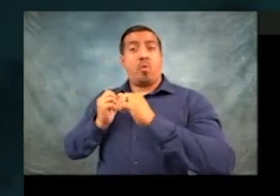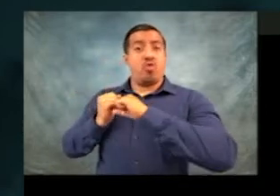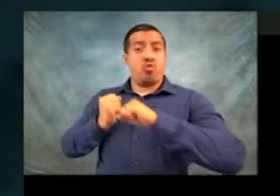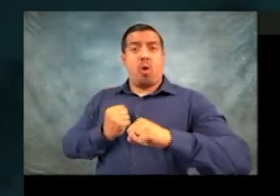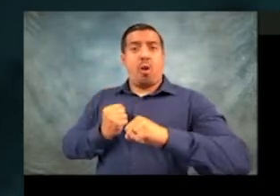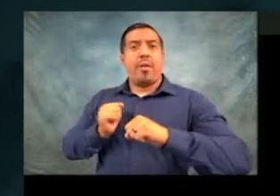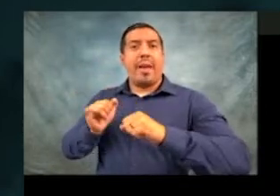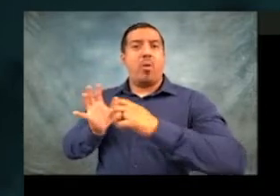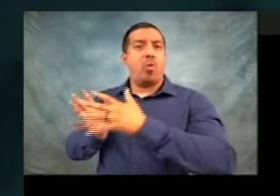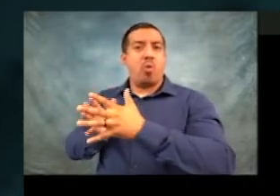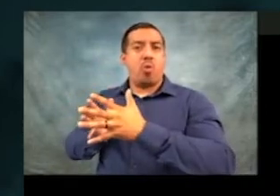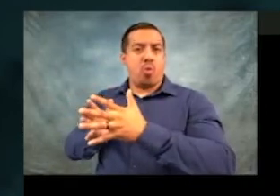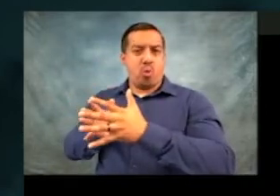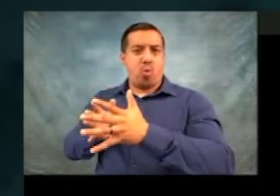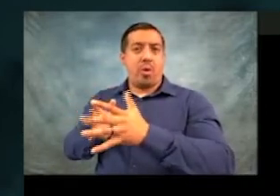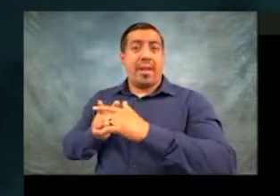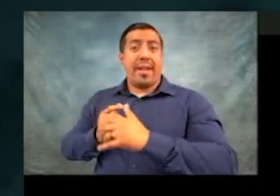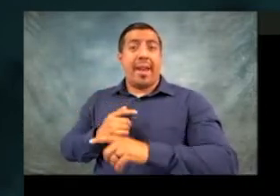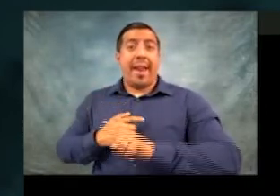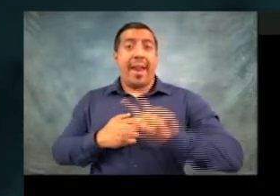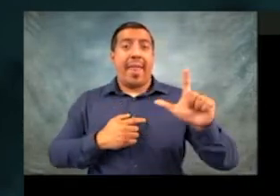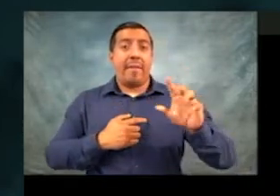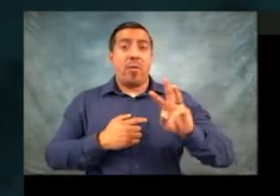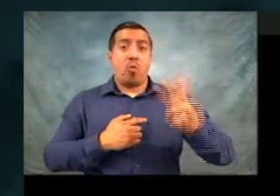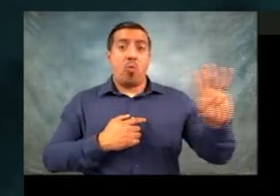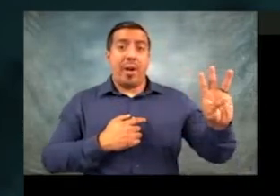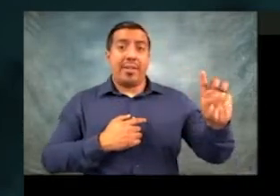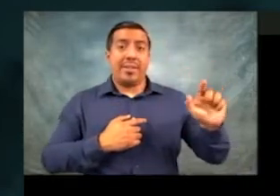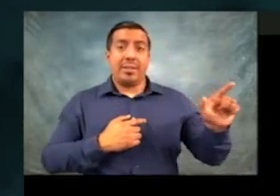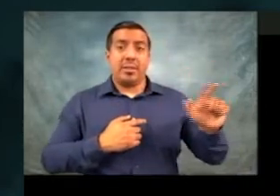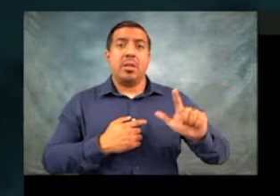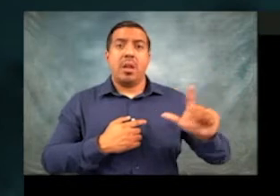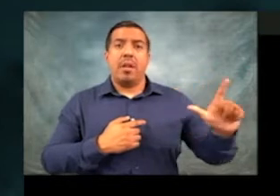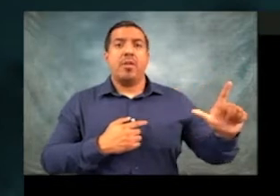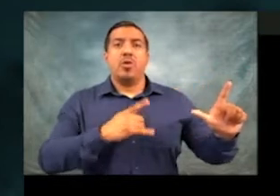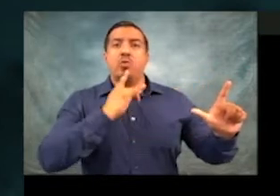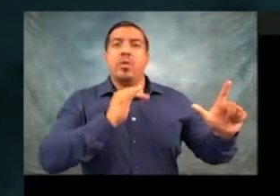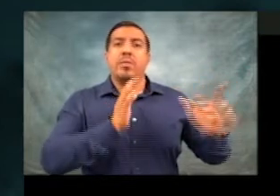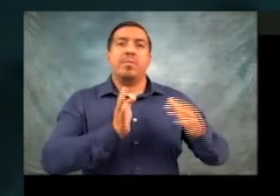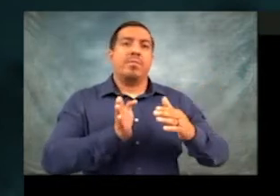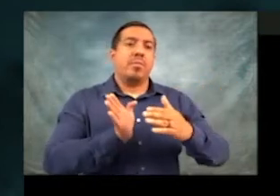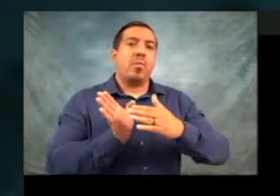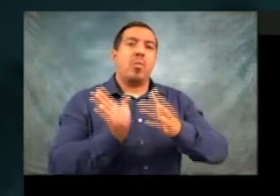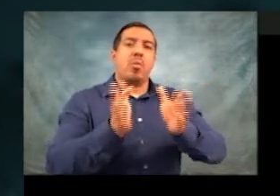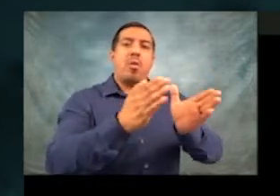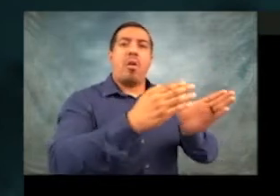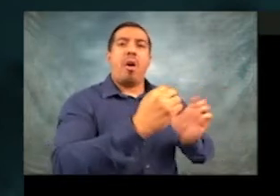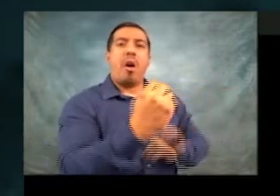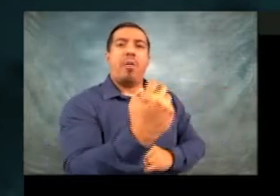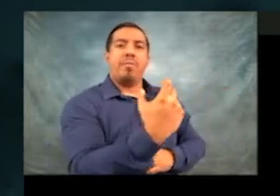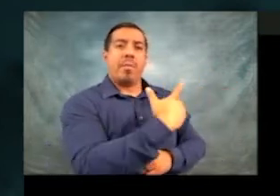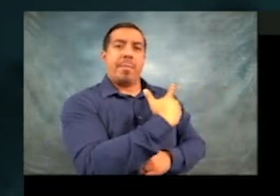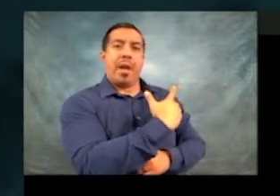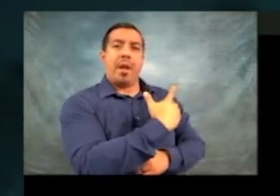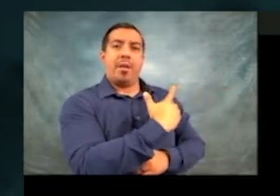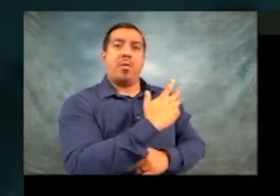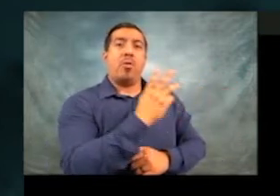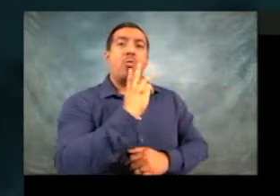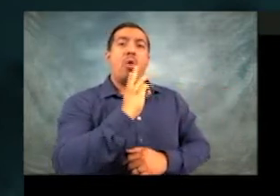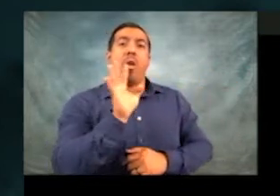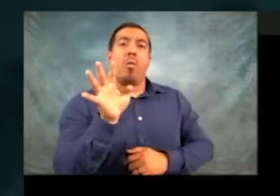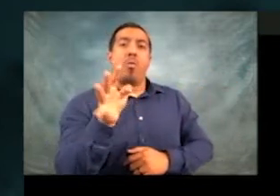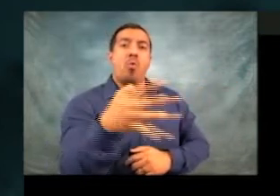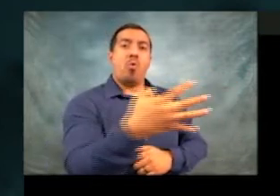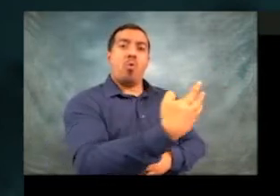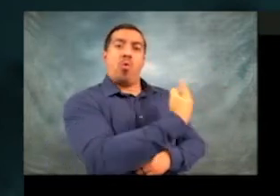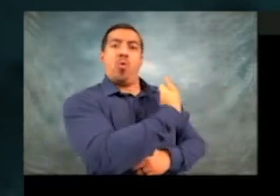strongest. And then on the left-hand side or west side of that image, they're blowing offshore. So they tend to be blowing water away